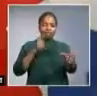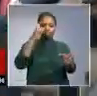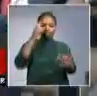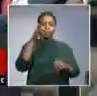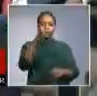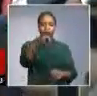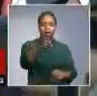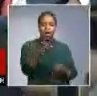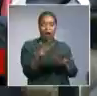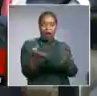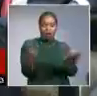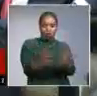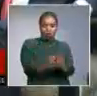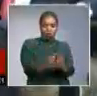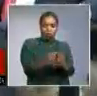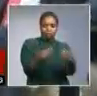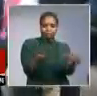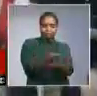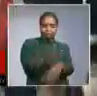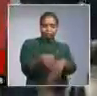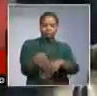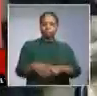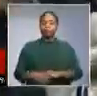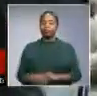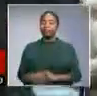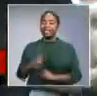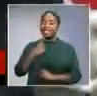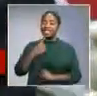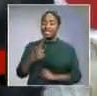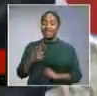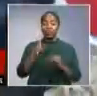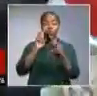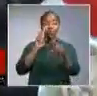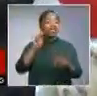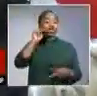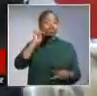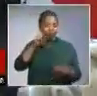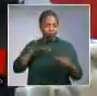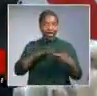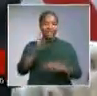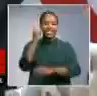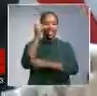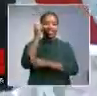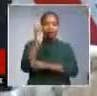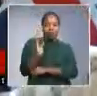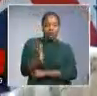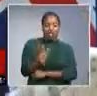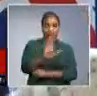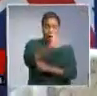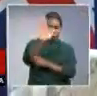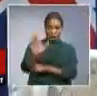future. May says she's looking forward to visiting Nigeria and Kenya, regional powerhouses in West and East